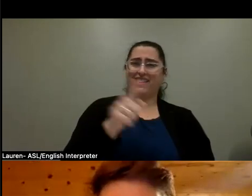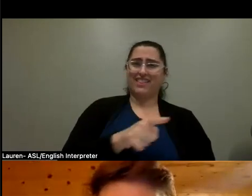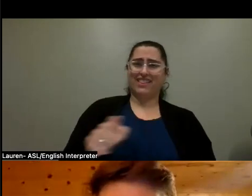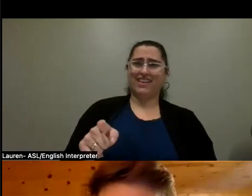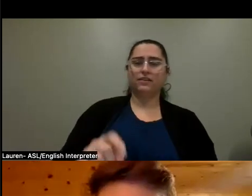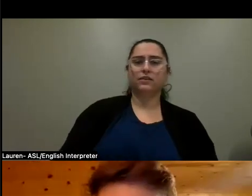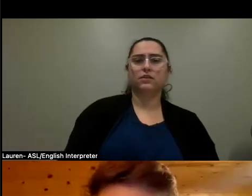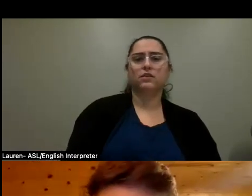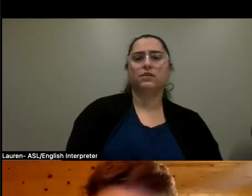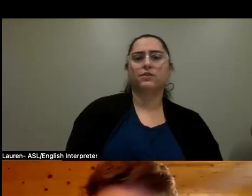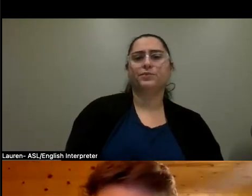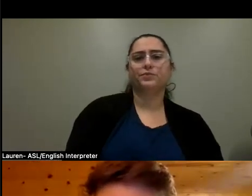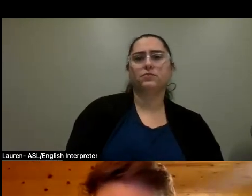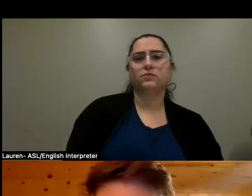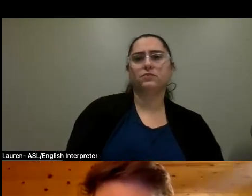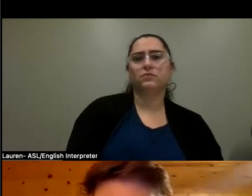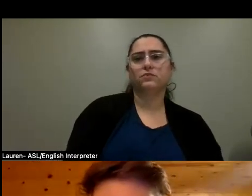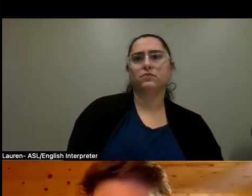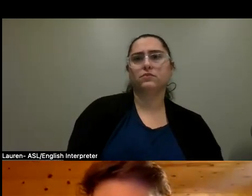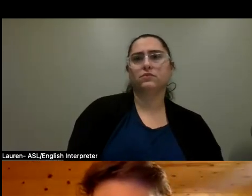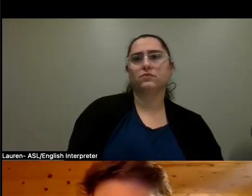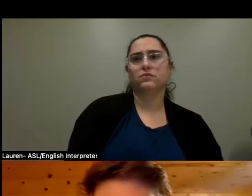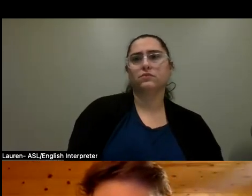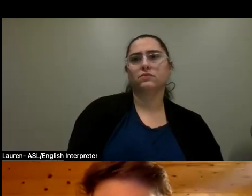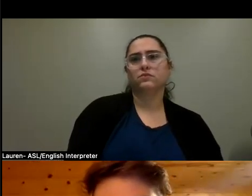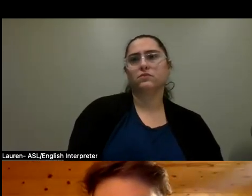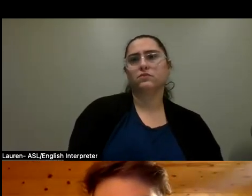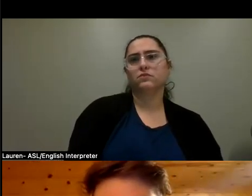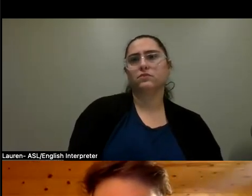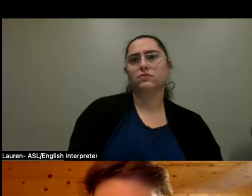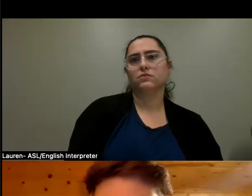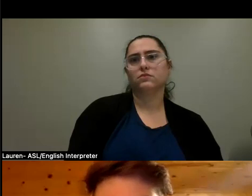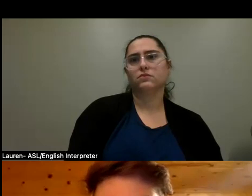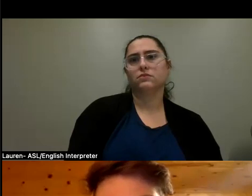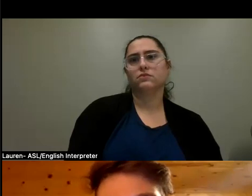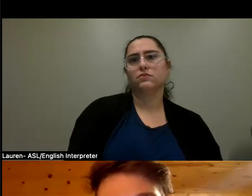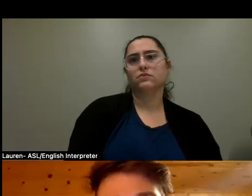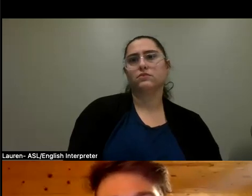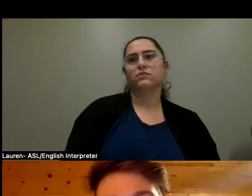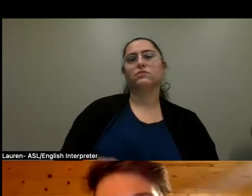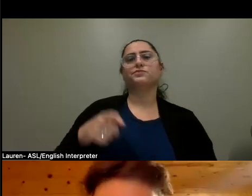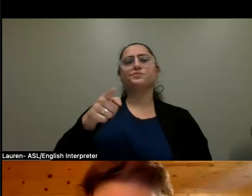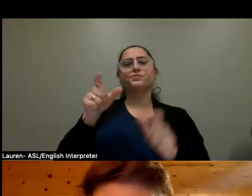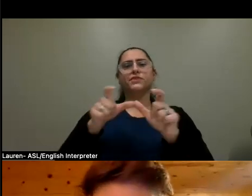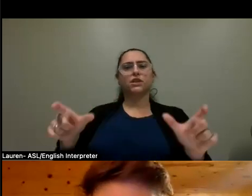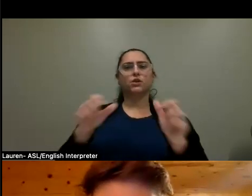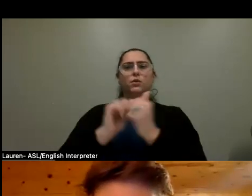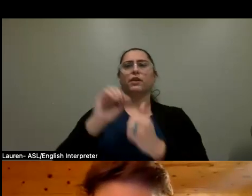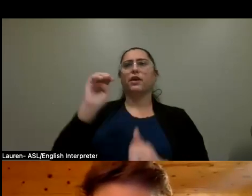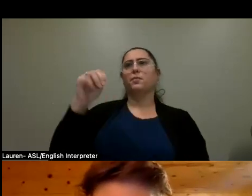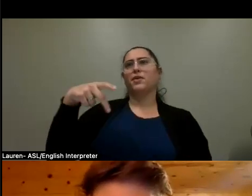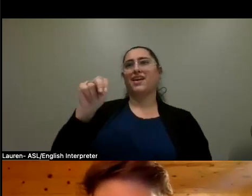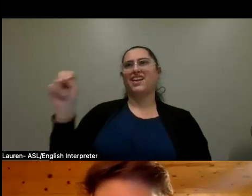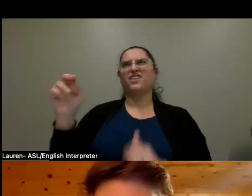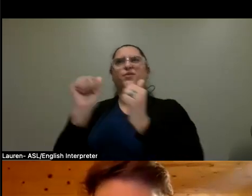so I'll probably mention later, but the redesigned sequence of ProteinMPNN, and again, are repredicted by AlphaFold to make